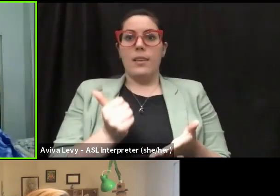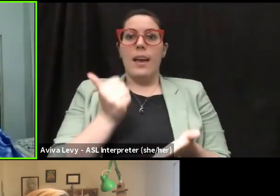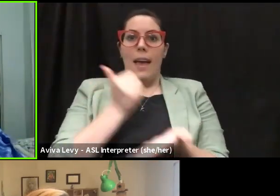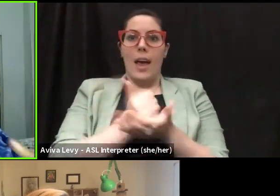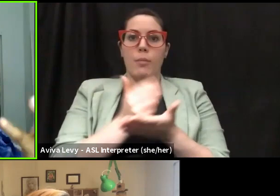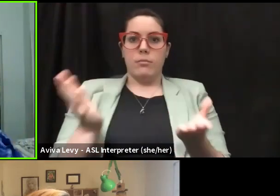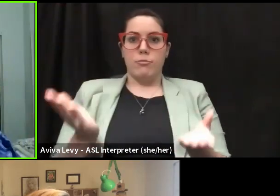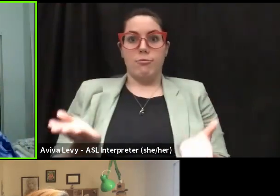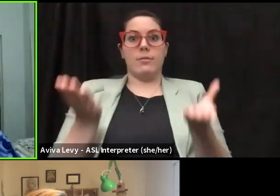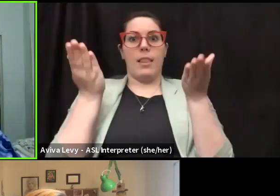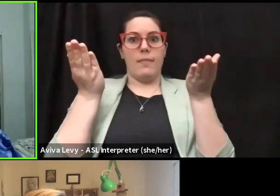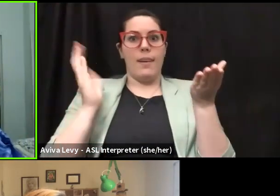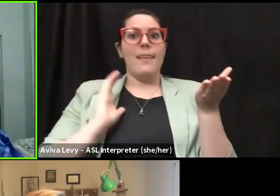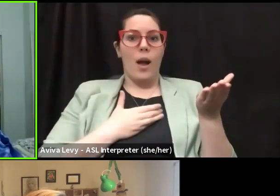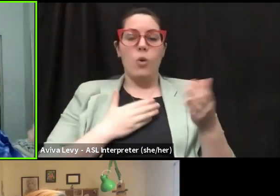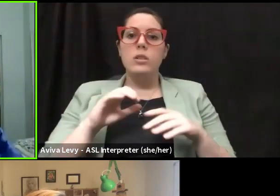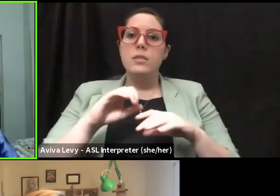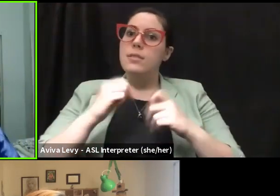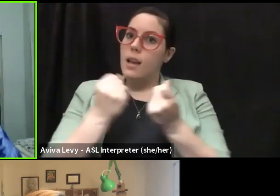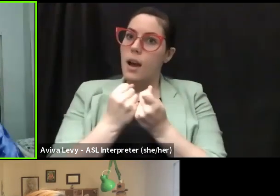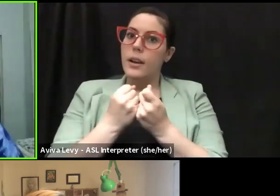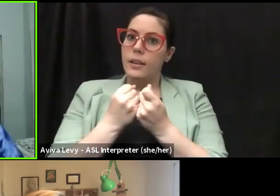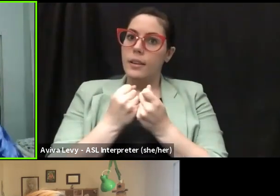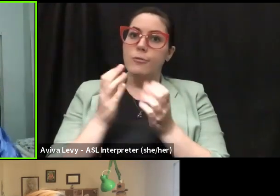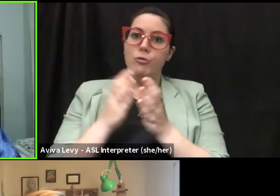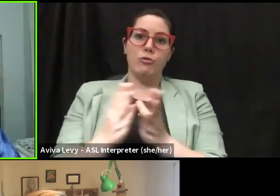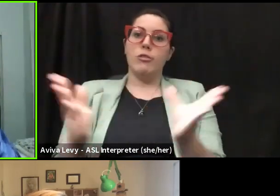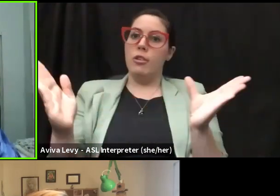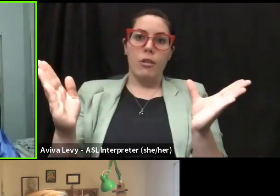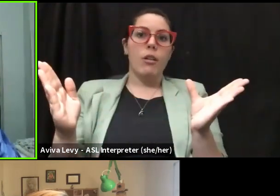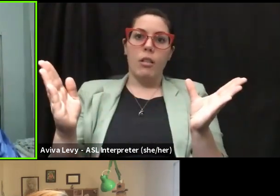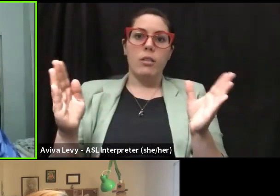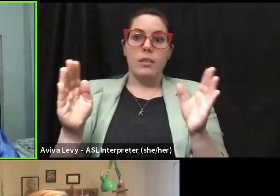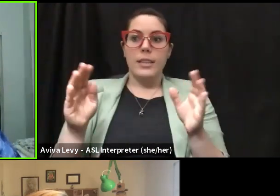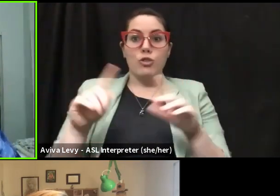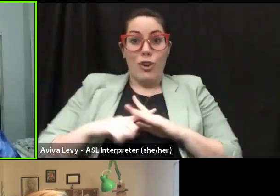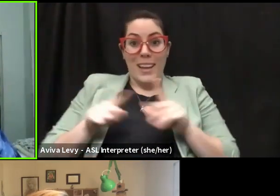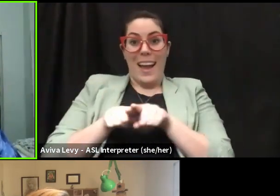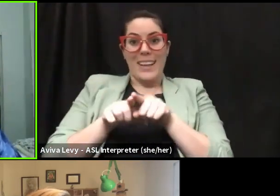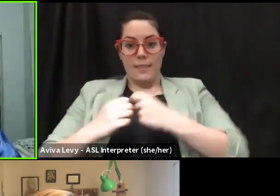our society in a very foundational way.